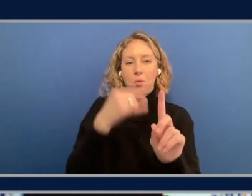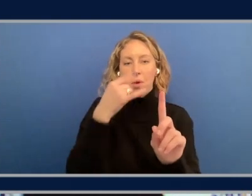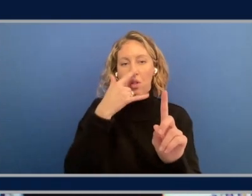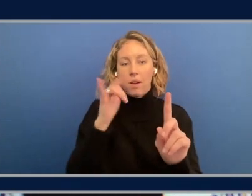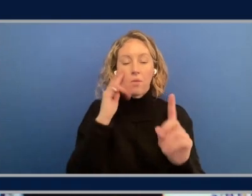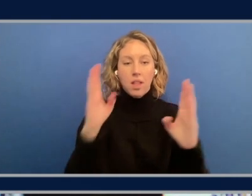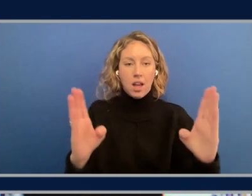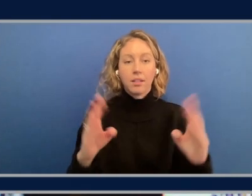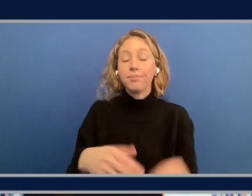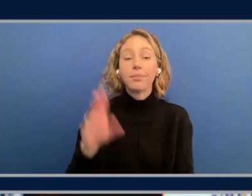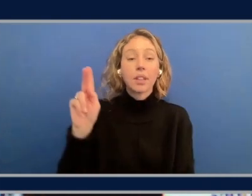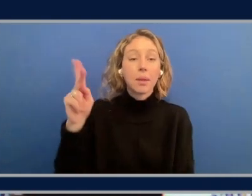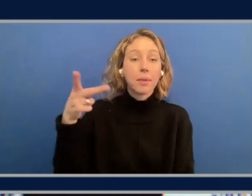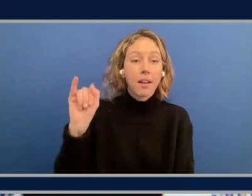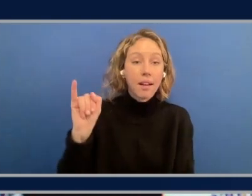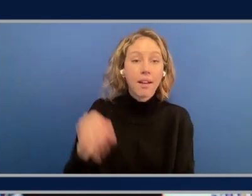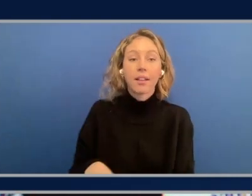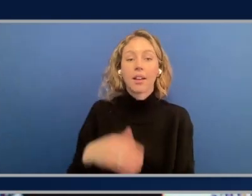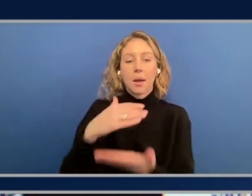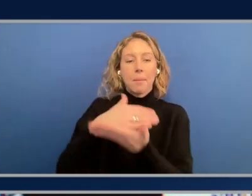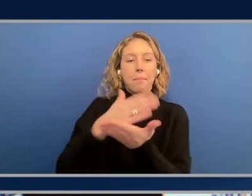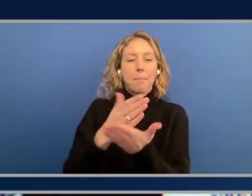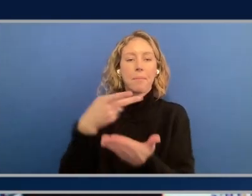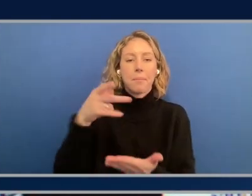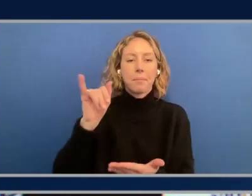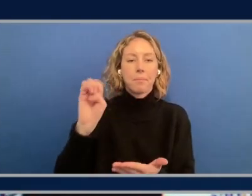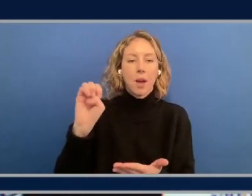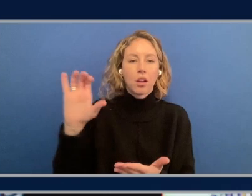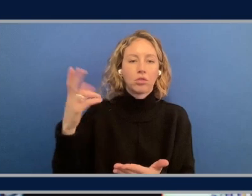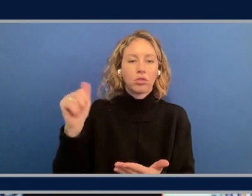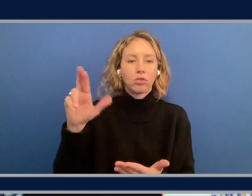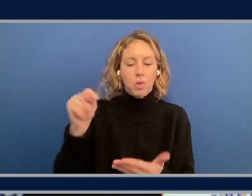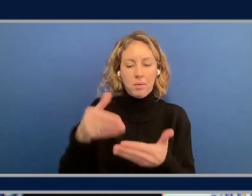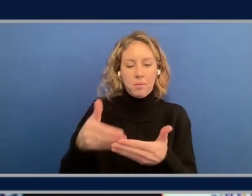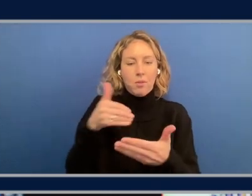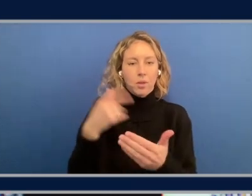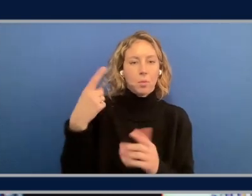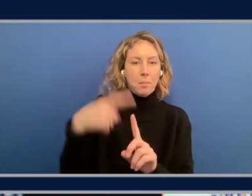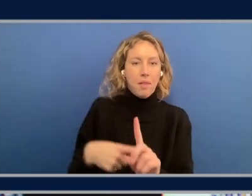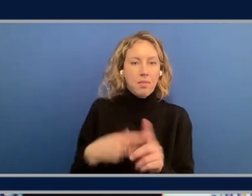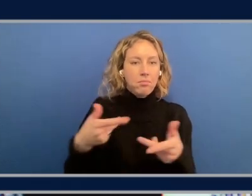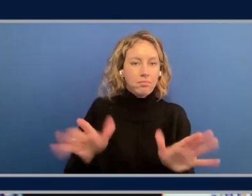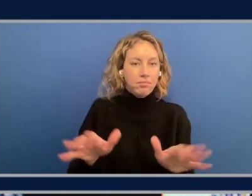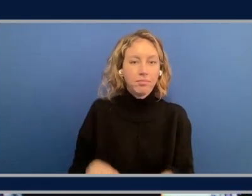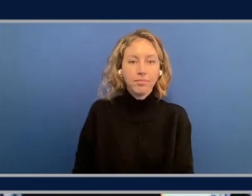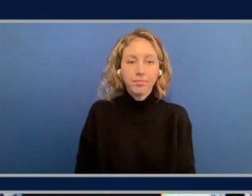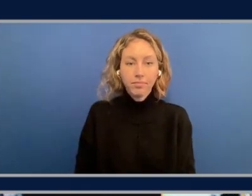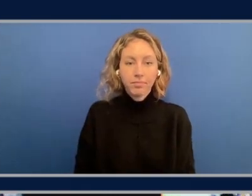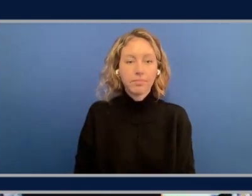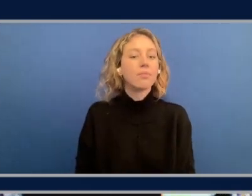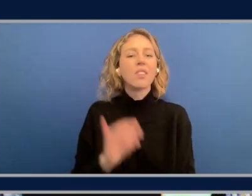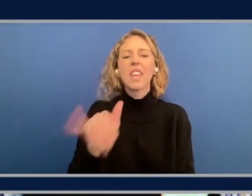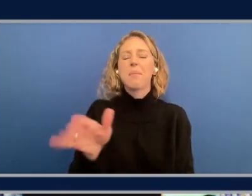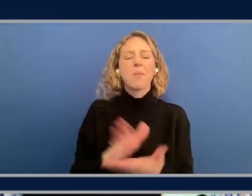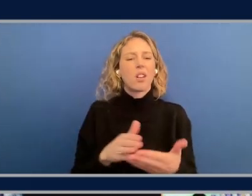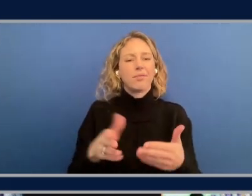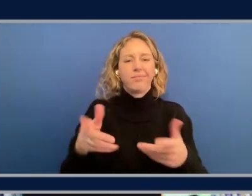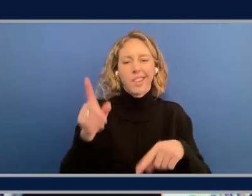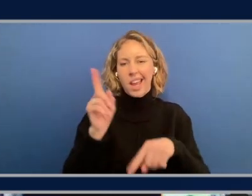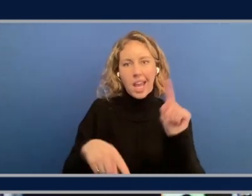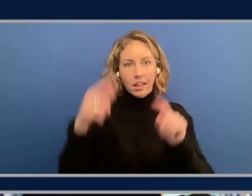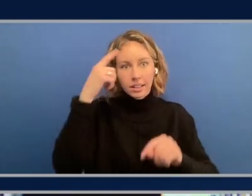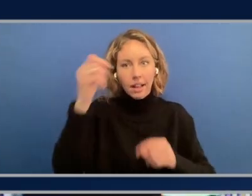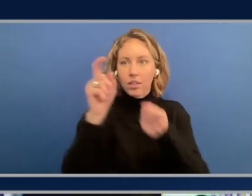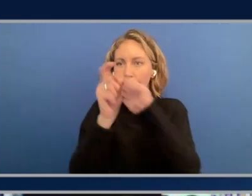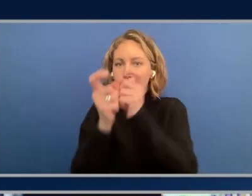KPIs and the pie charts are the previous month. So Okay. that part of it is not Okay. customizable at the moment, but I think it's still